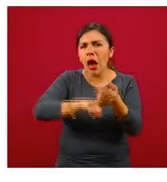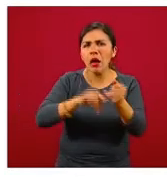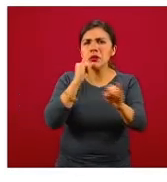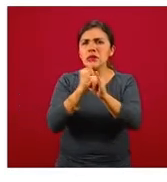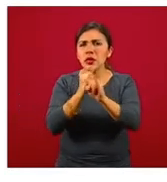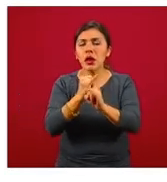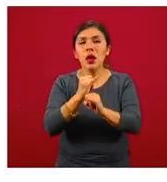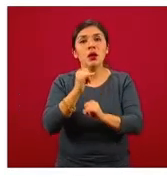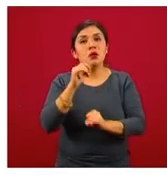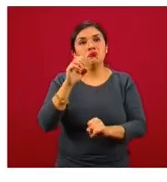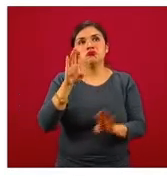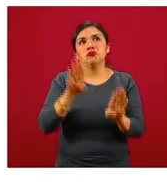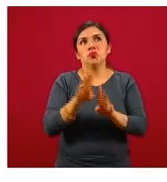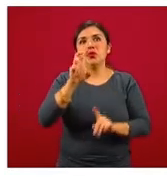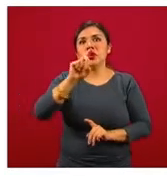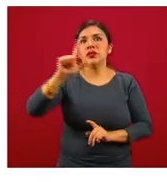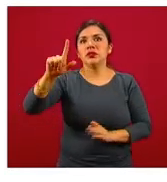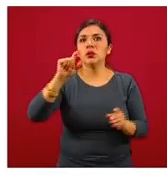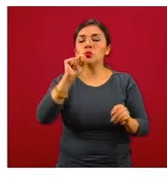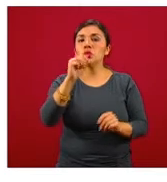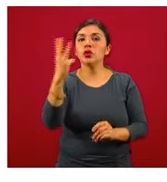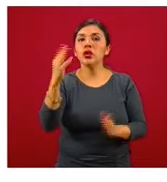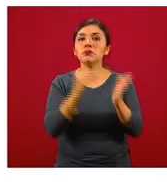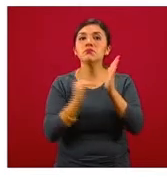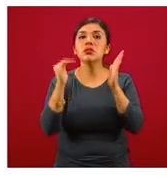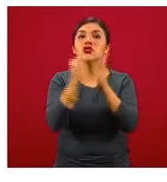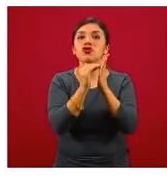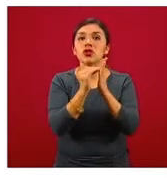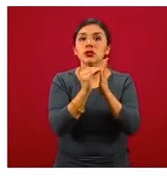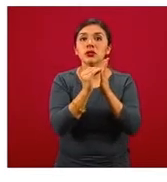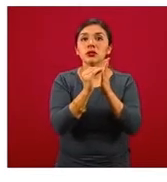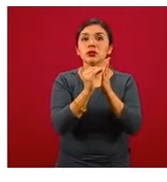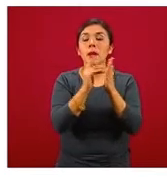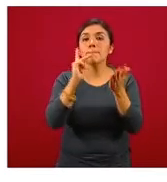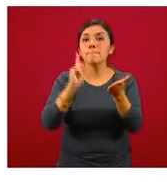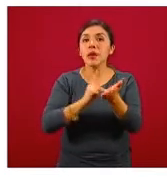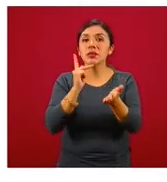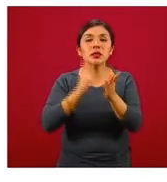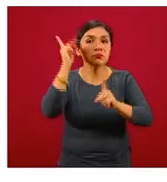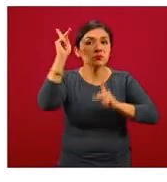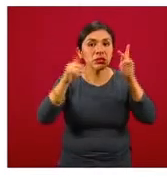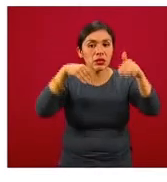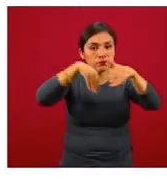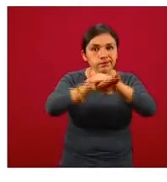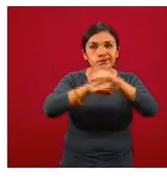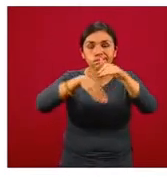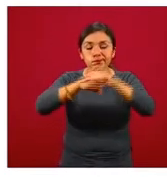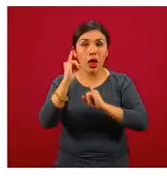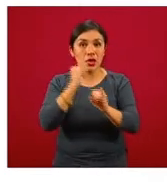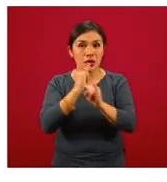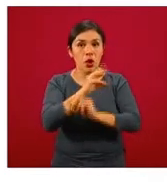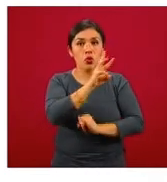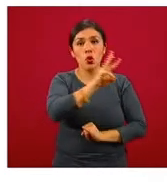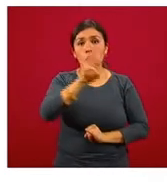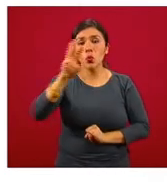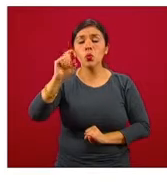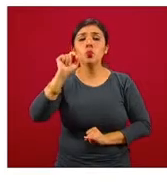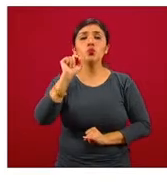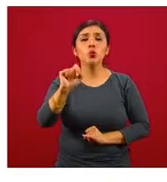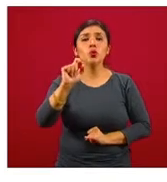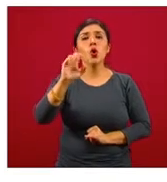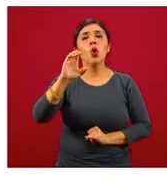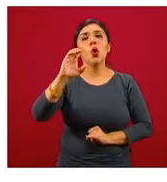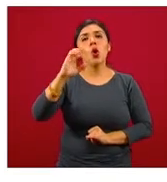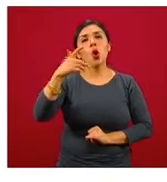de 37.3 37.3 millones million de times. visitas a la página